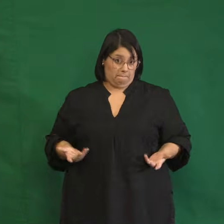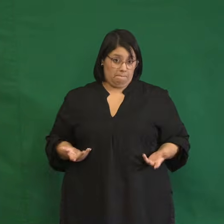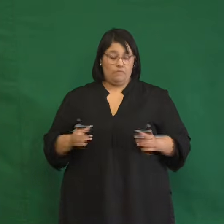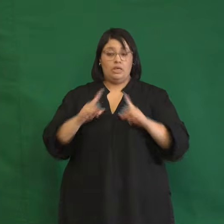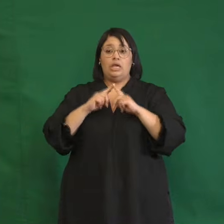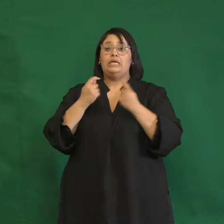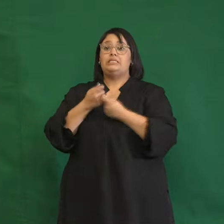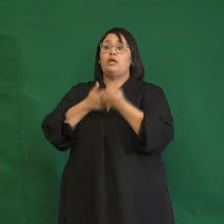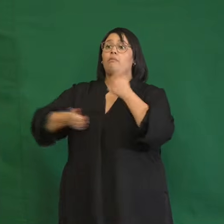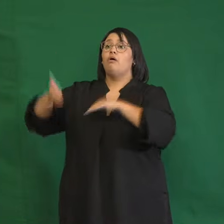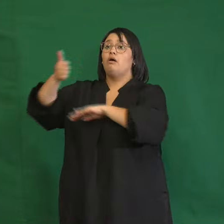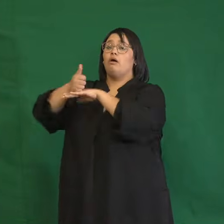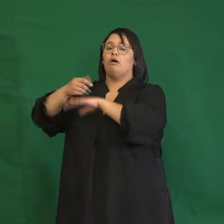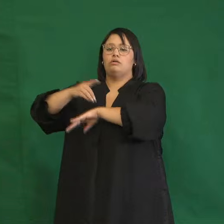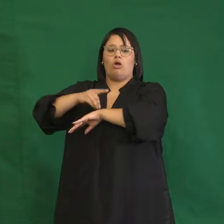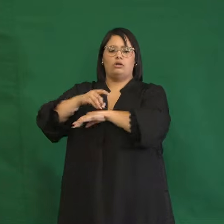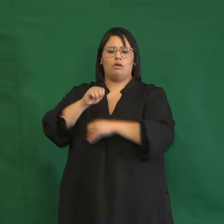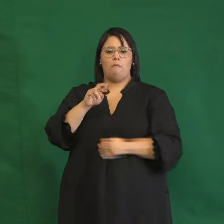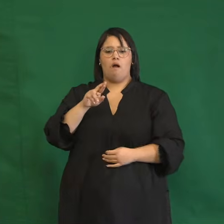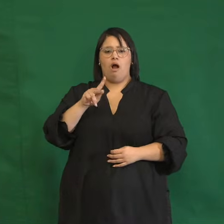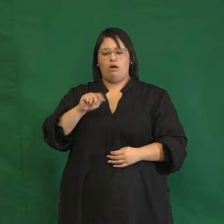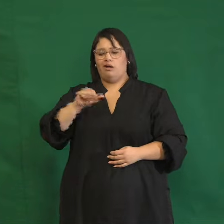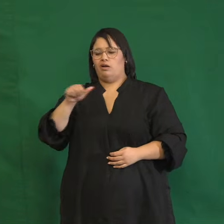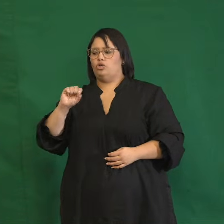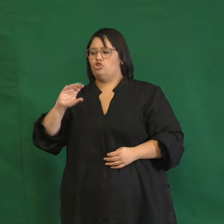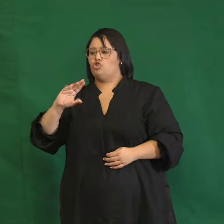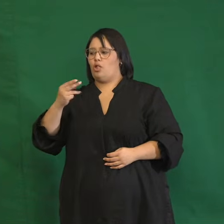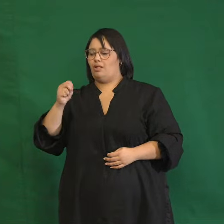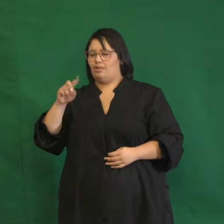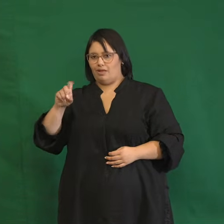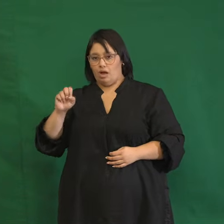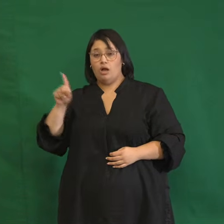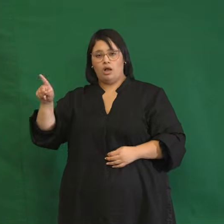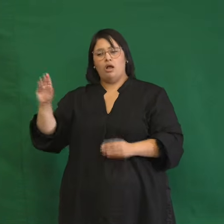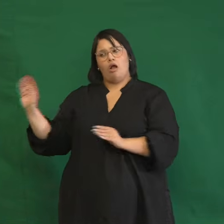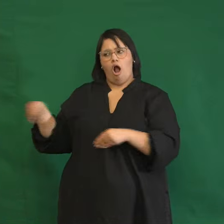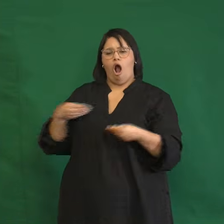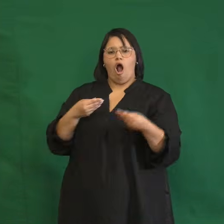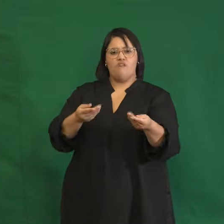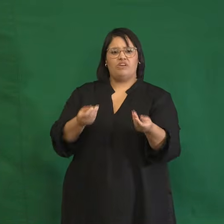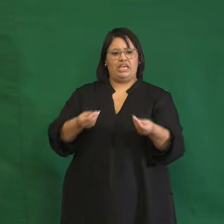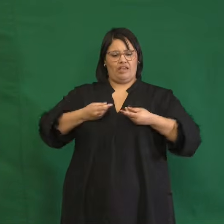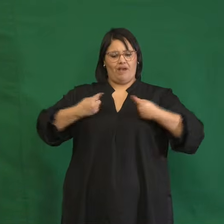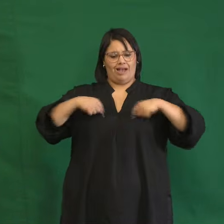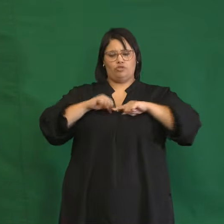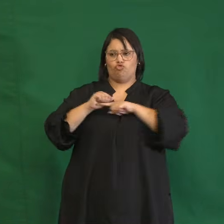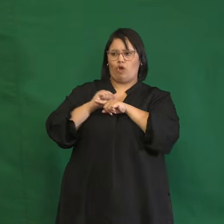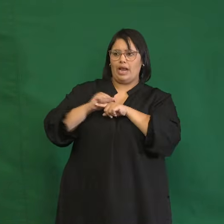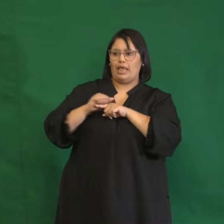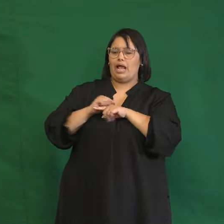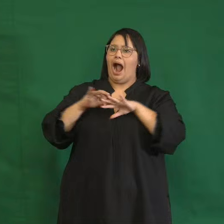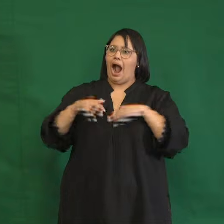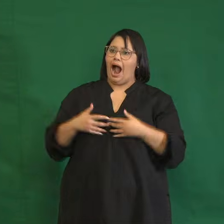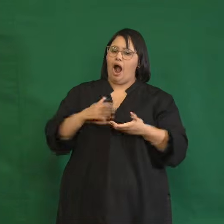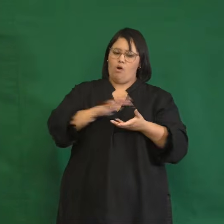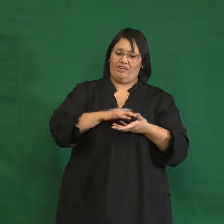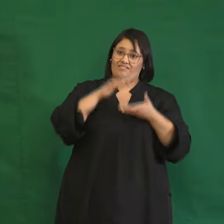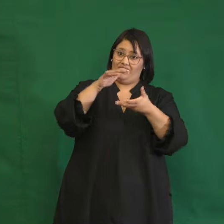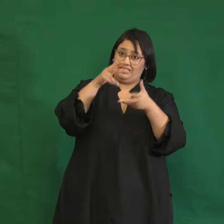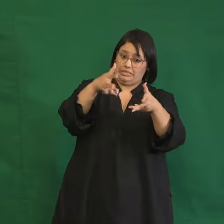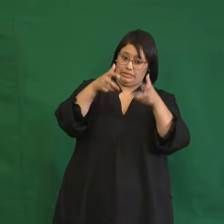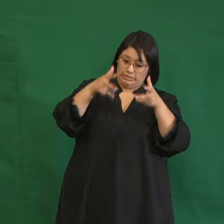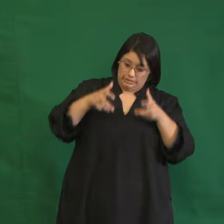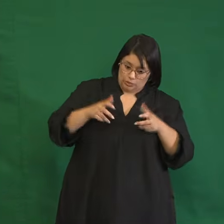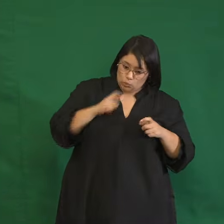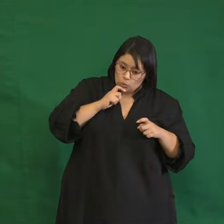Mark Schulder also offered assistance with training, extracting synsets from existing materials, and then, of course,